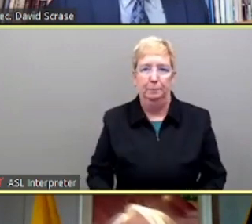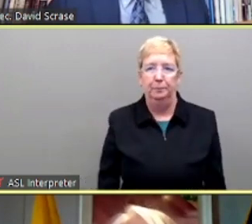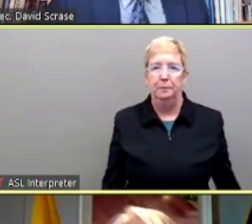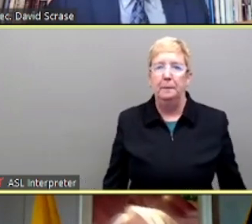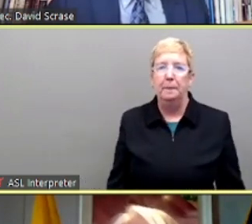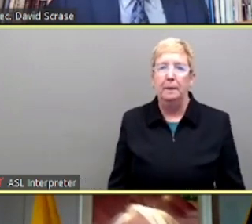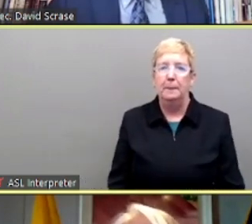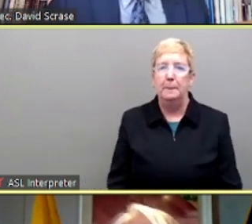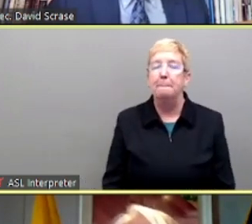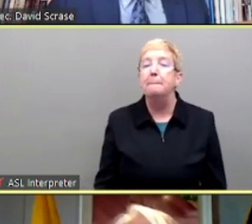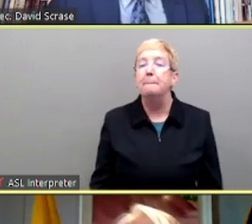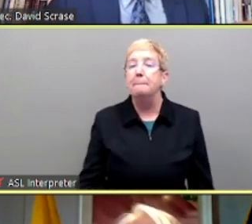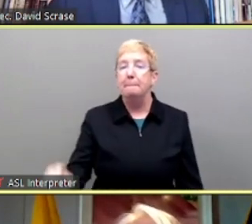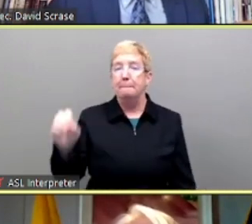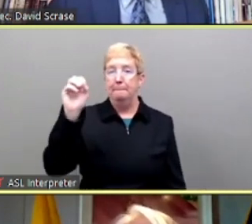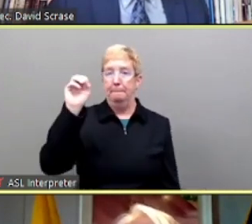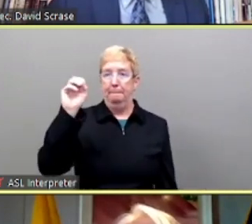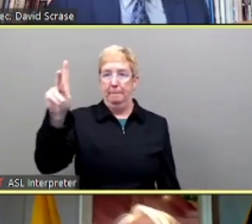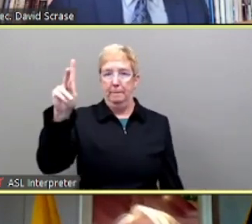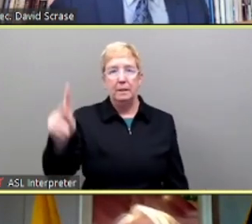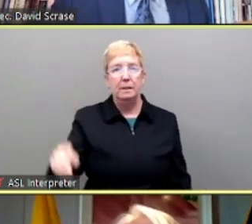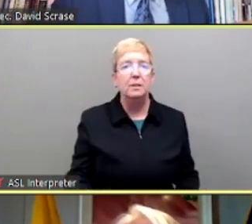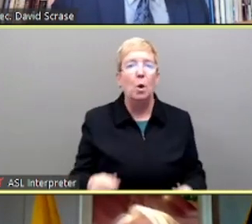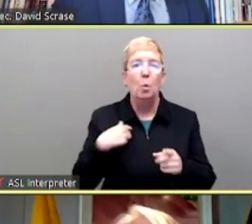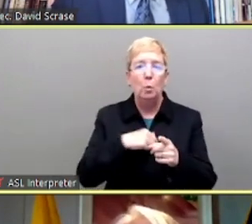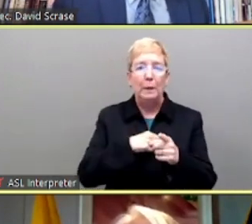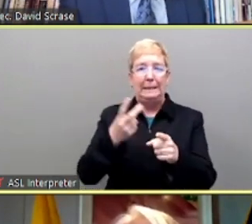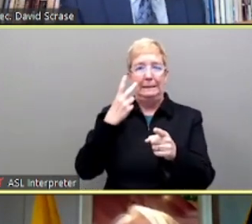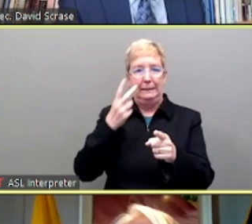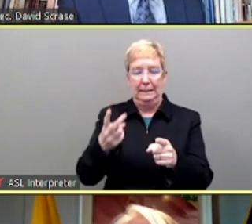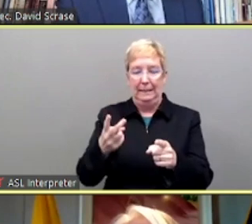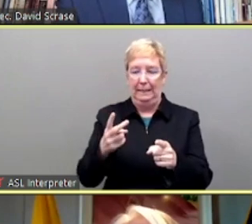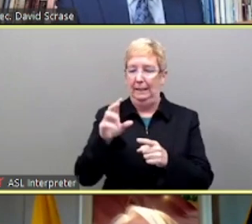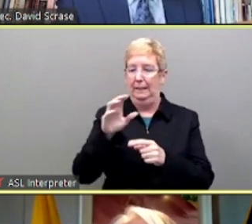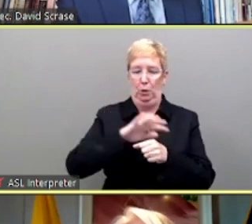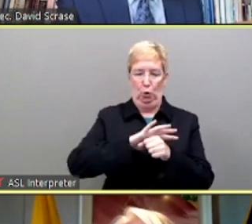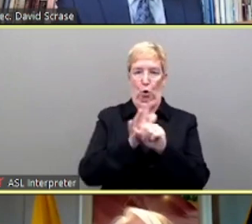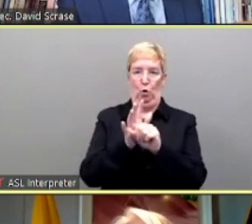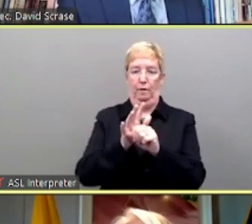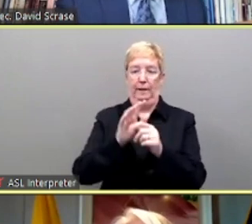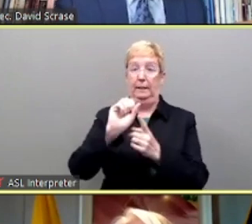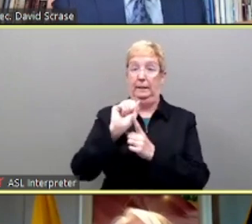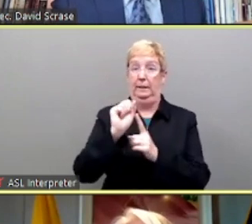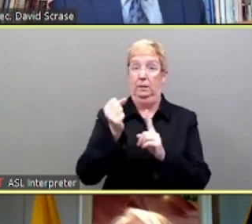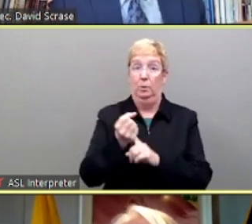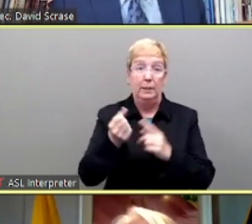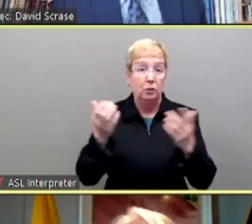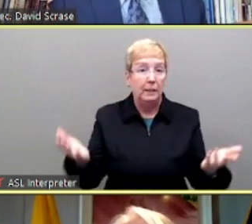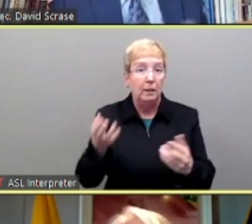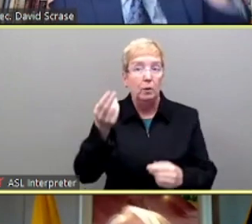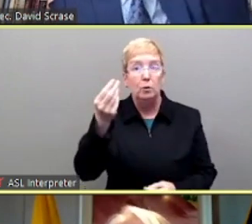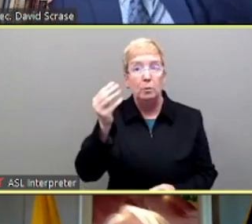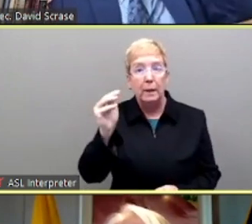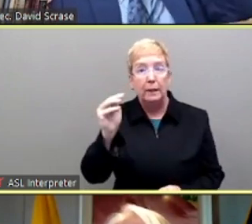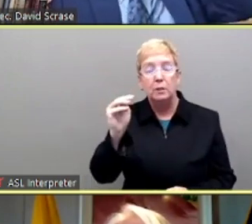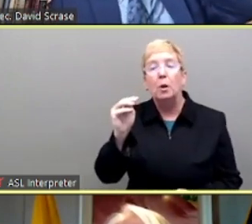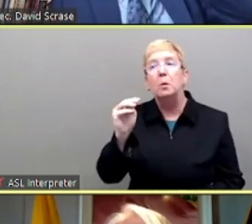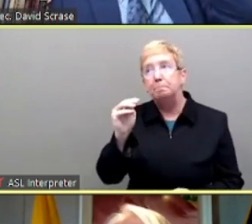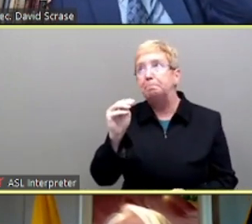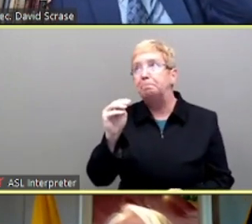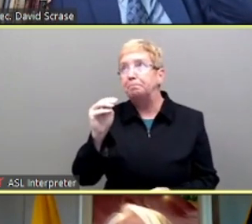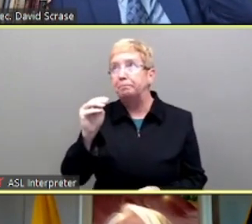All right, so we can see that the COVID situation in New Mexico is, I've got